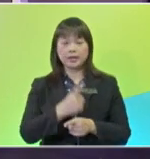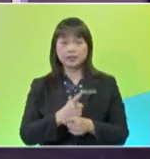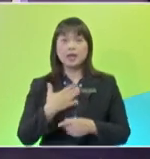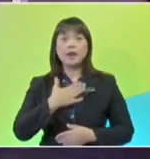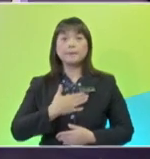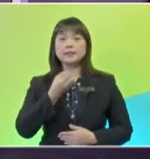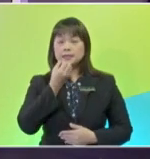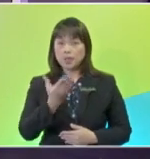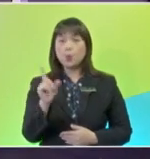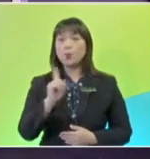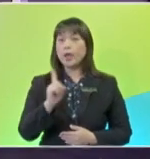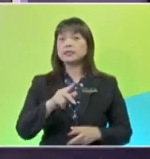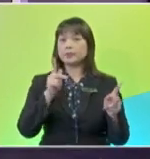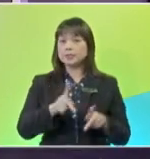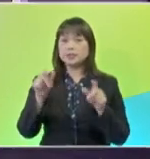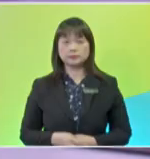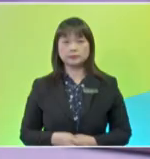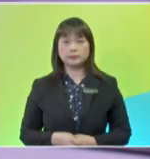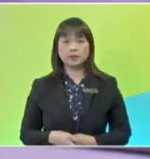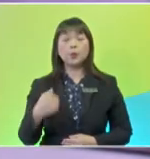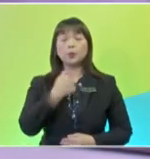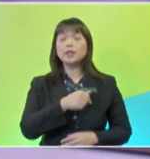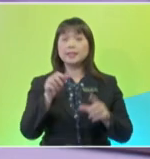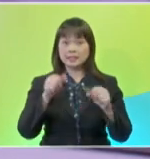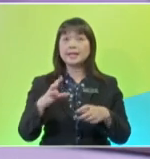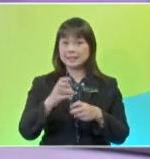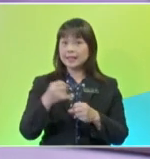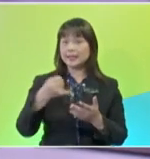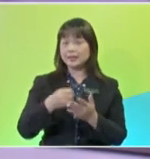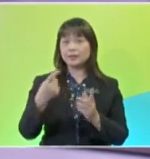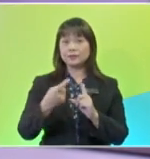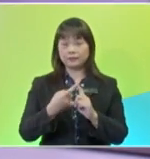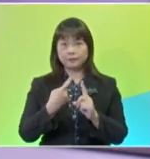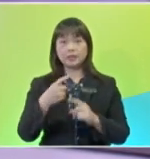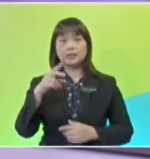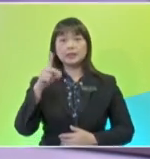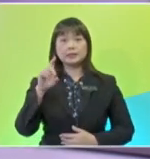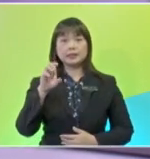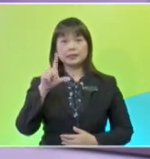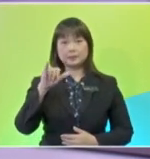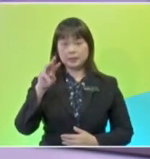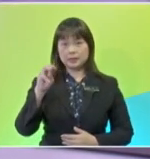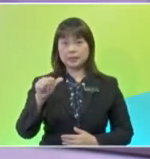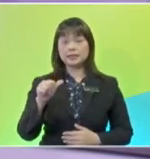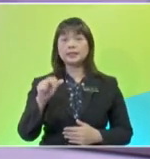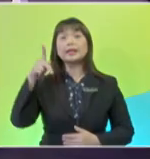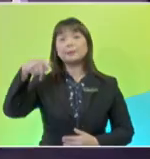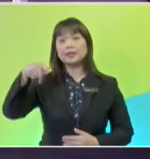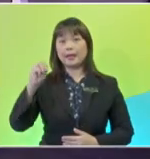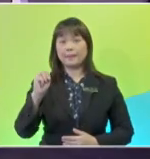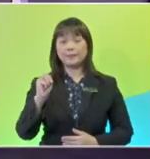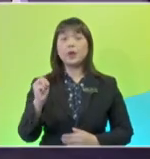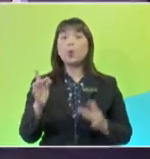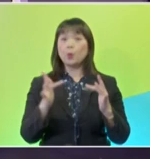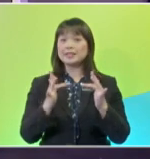Mr. Q, where people can find this material. We can get it from the Delima KPM website. All right.